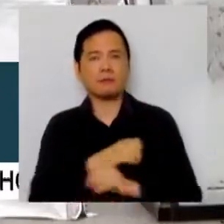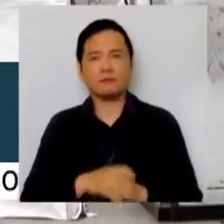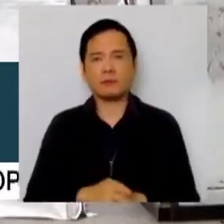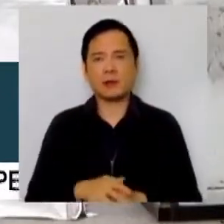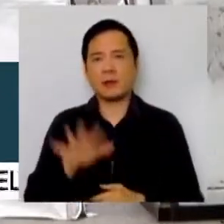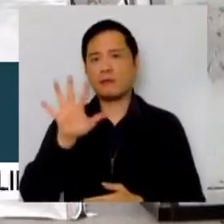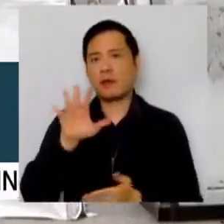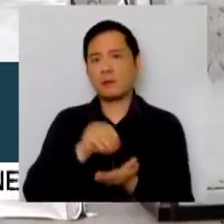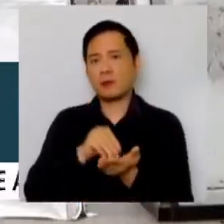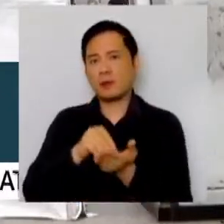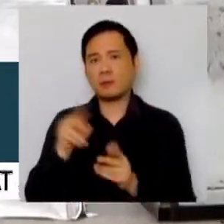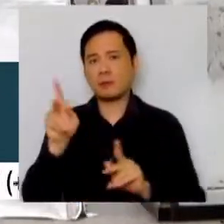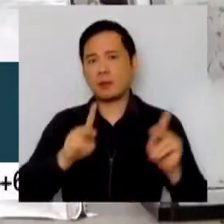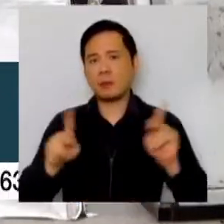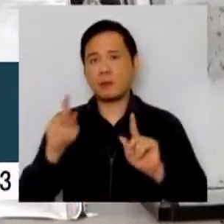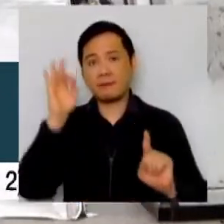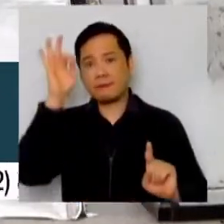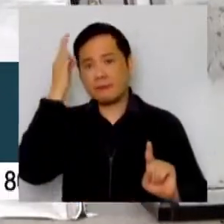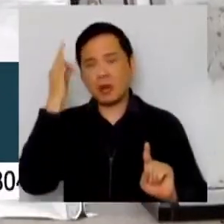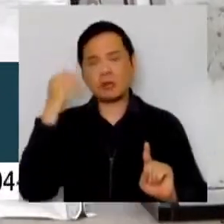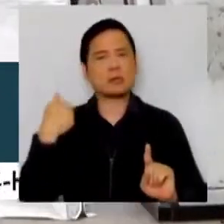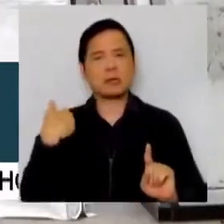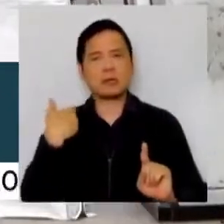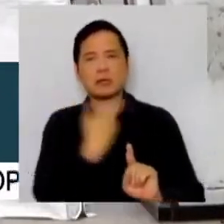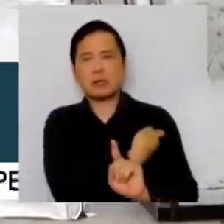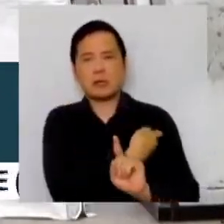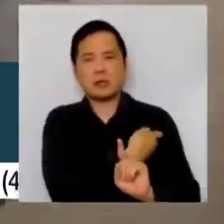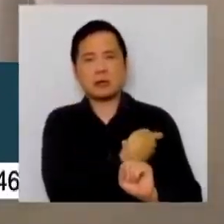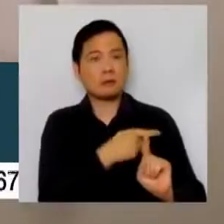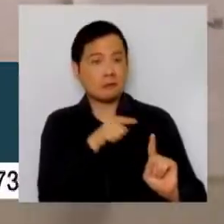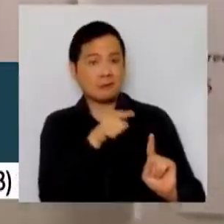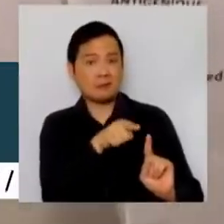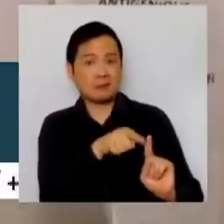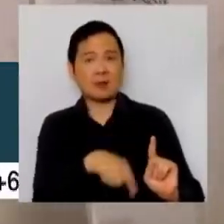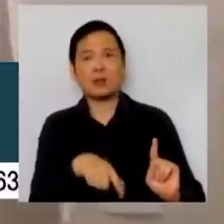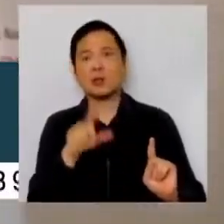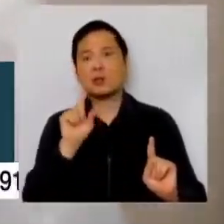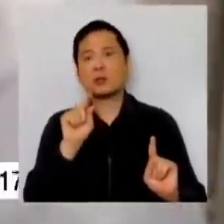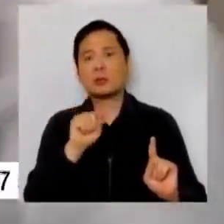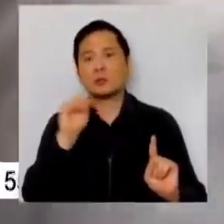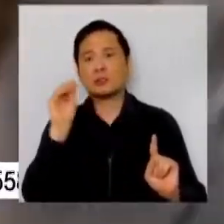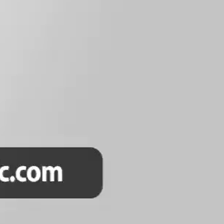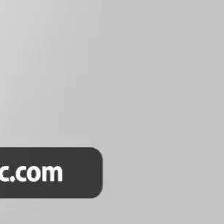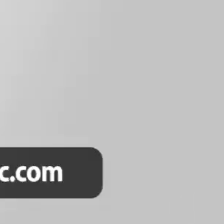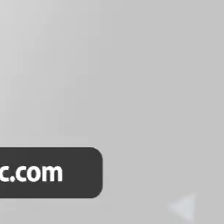in France remain unvaccinated, with 20% of them considered to be at high risk.